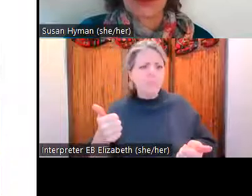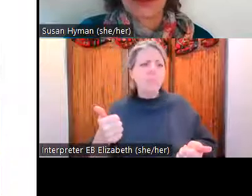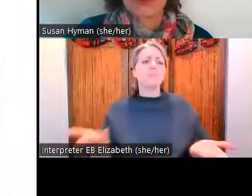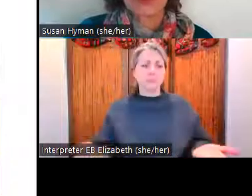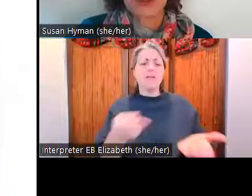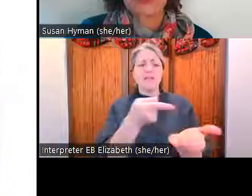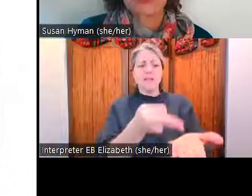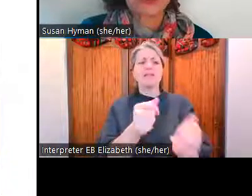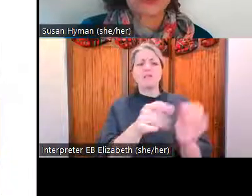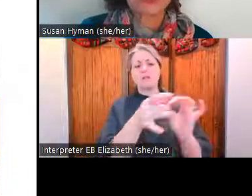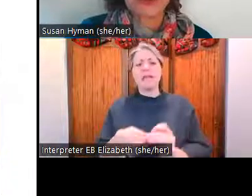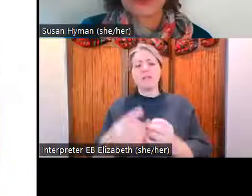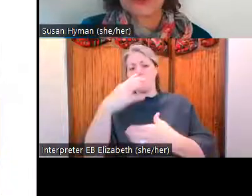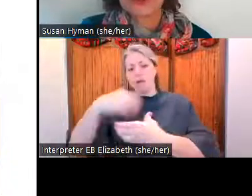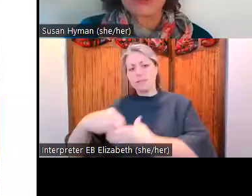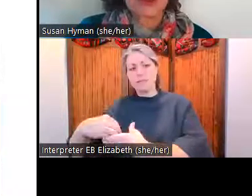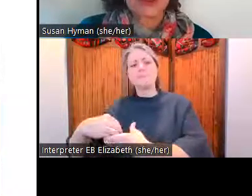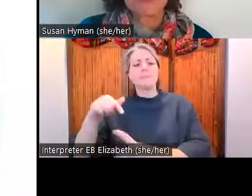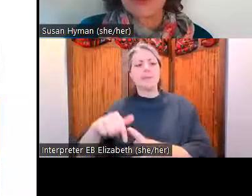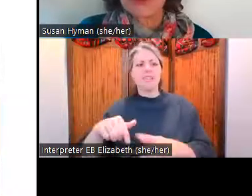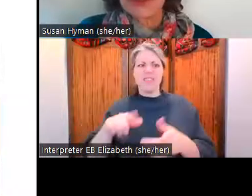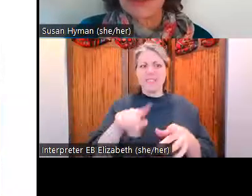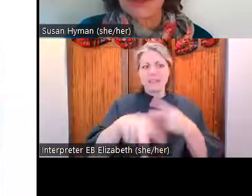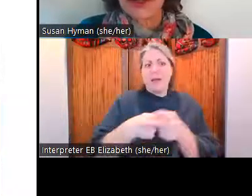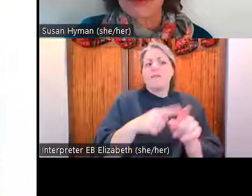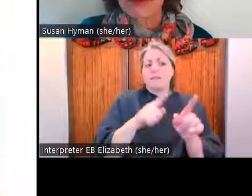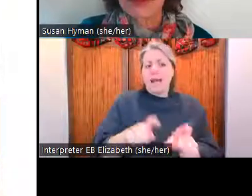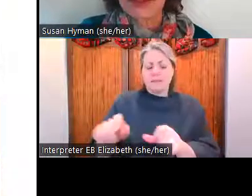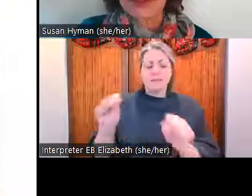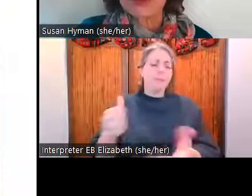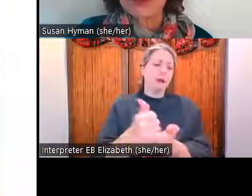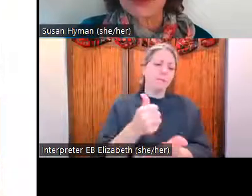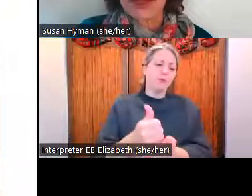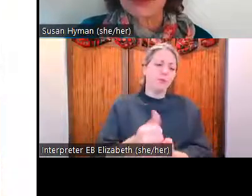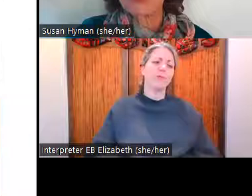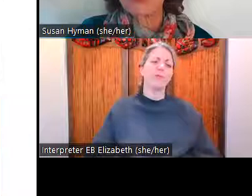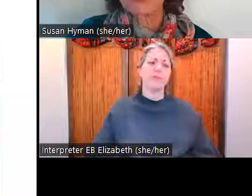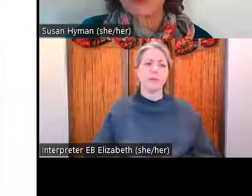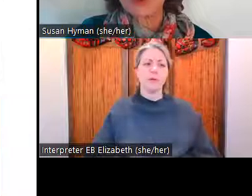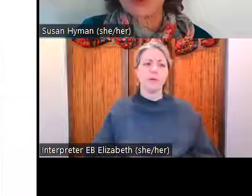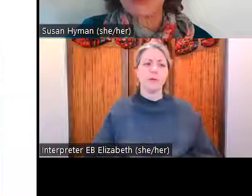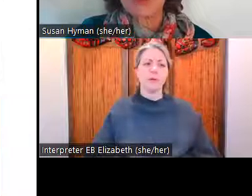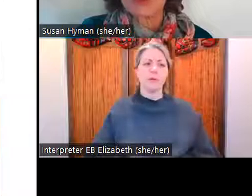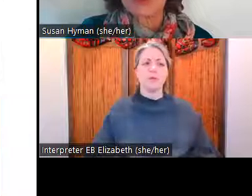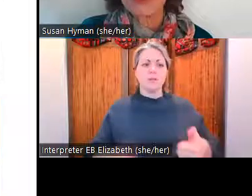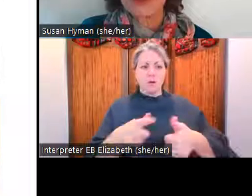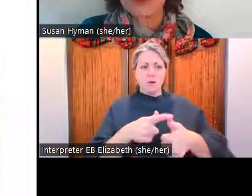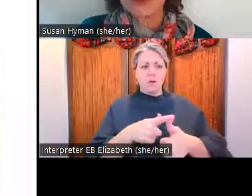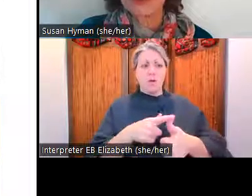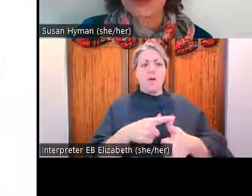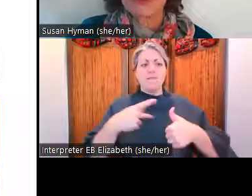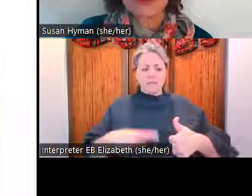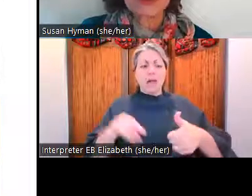related to autism or not during these tests. There's studies looking at toddler vocalization